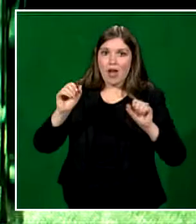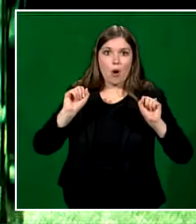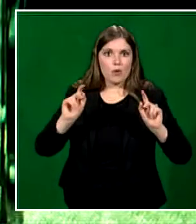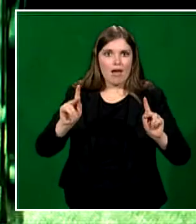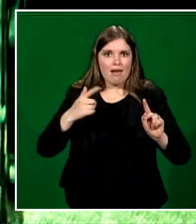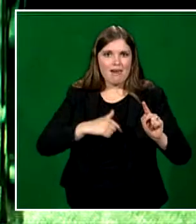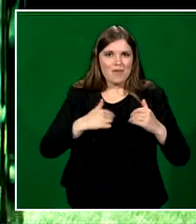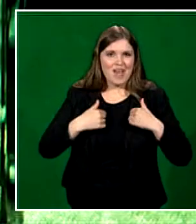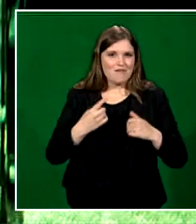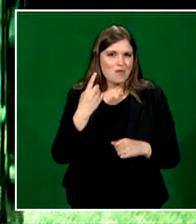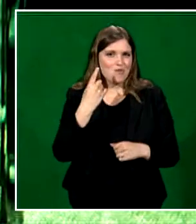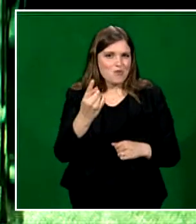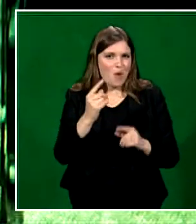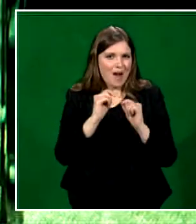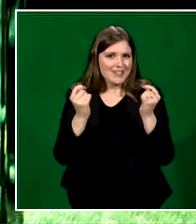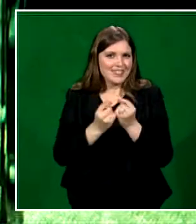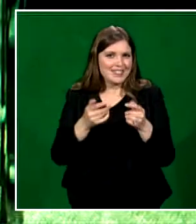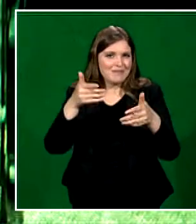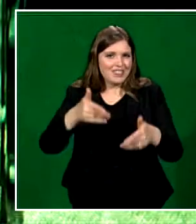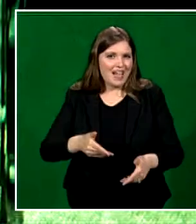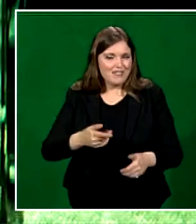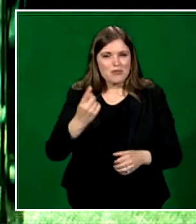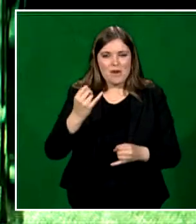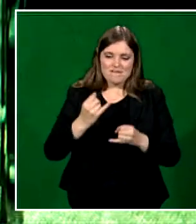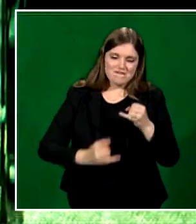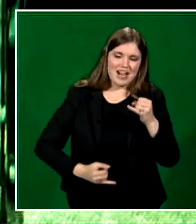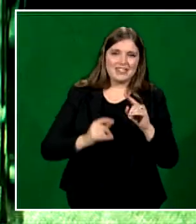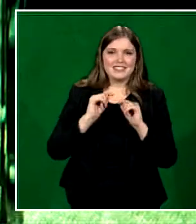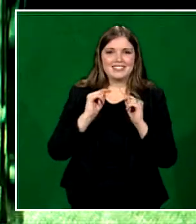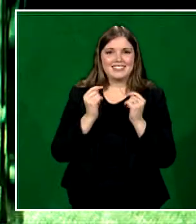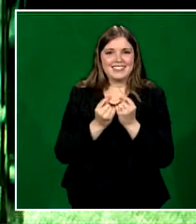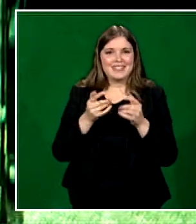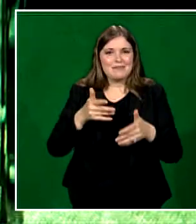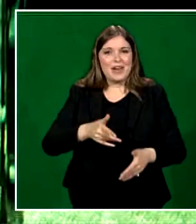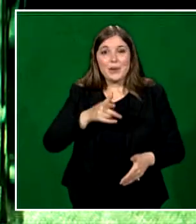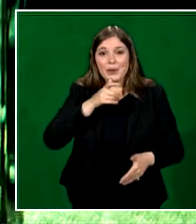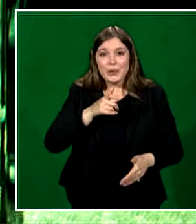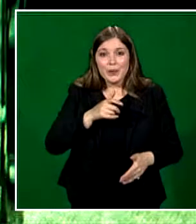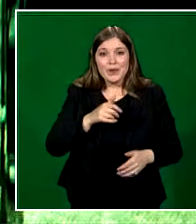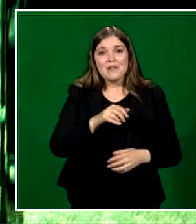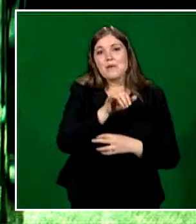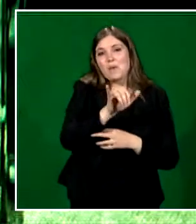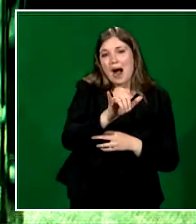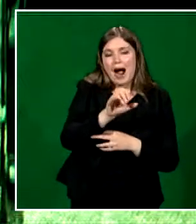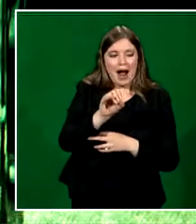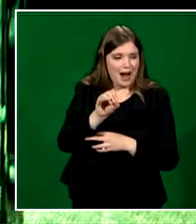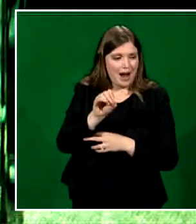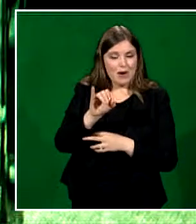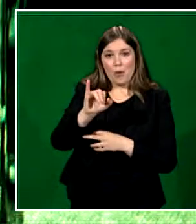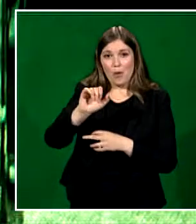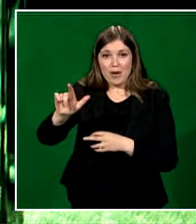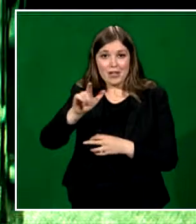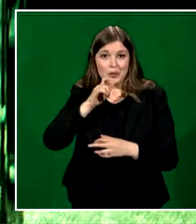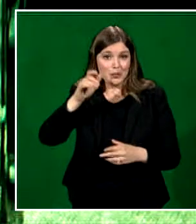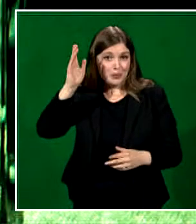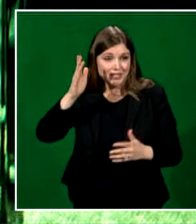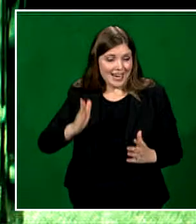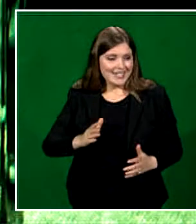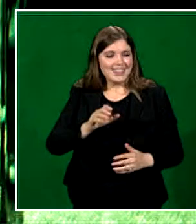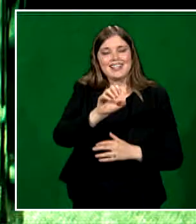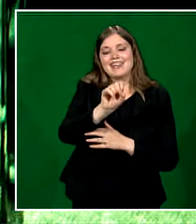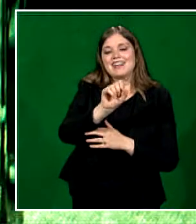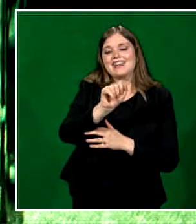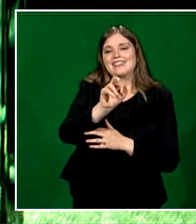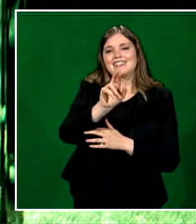We've got one team left, one finalist team left, Team yOIL. And presenting for Team yOIL is